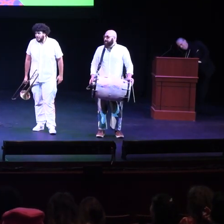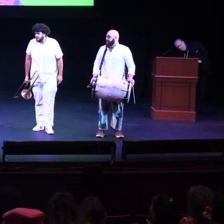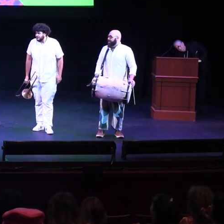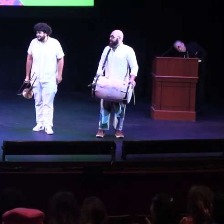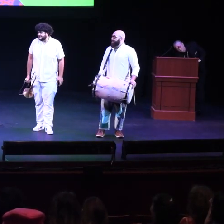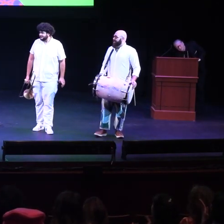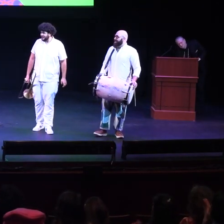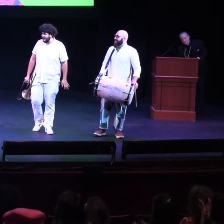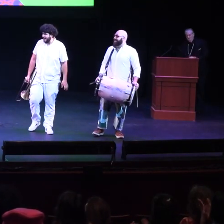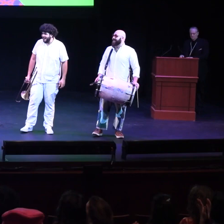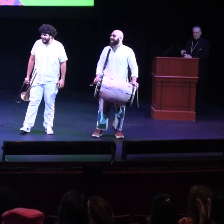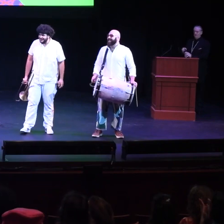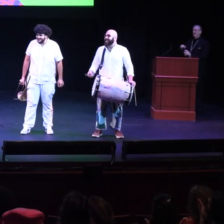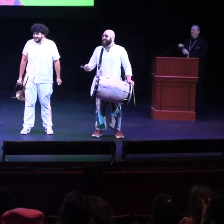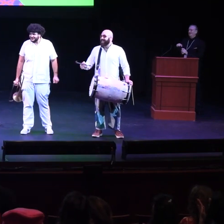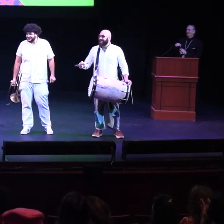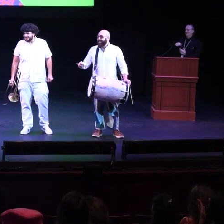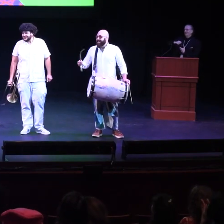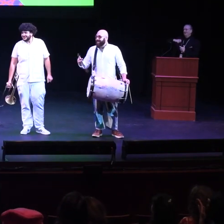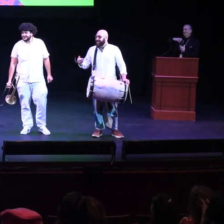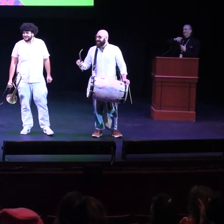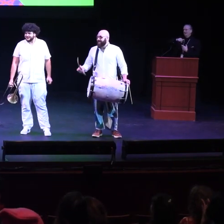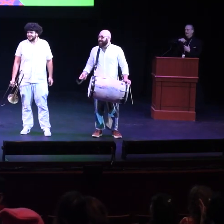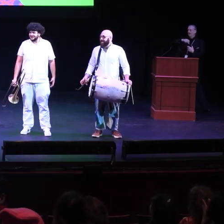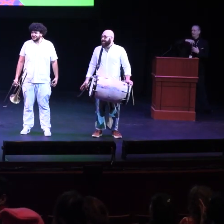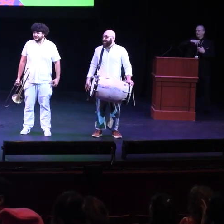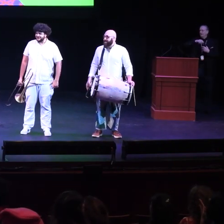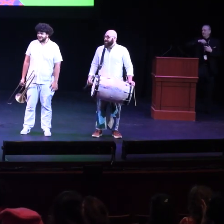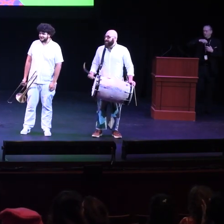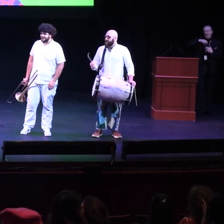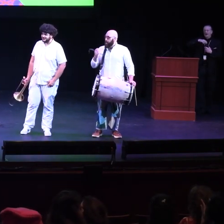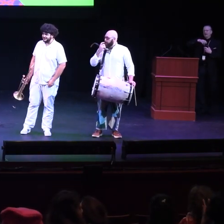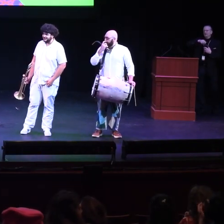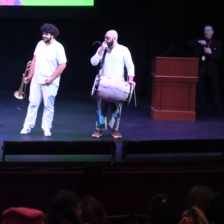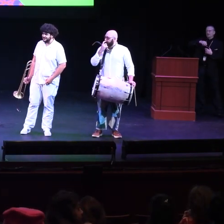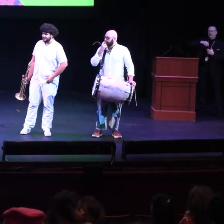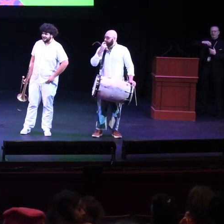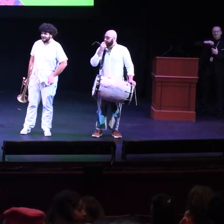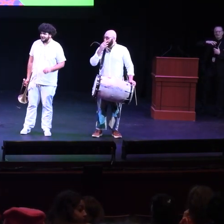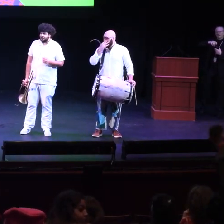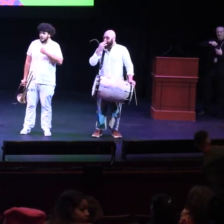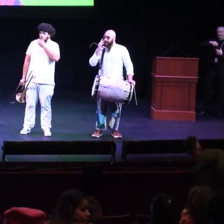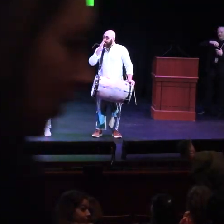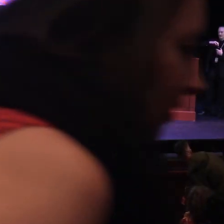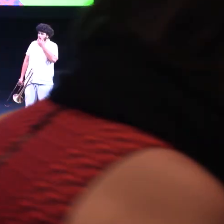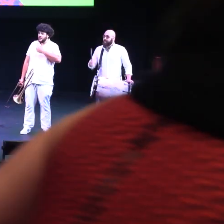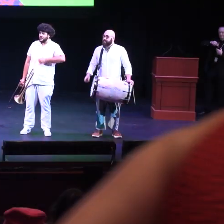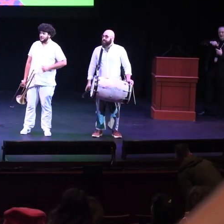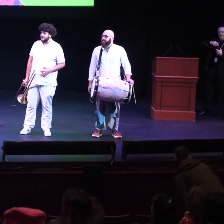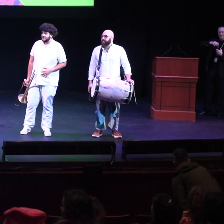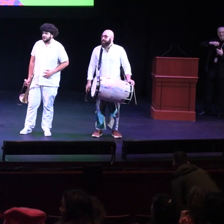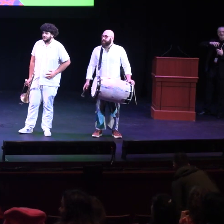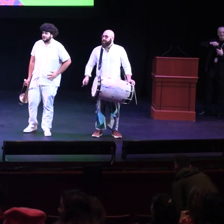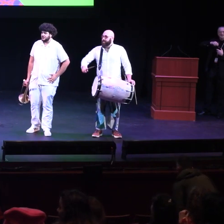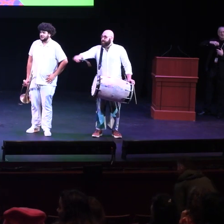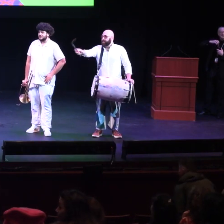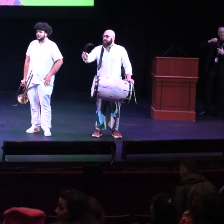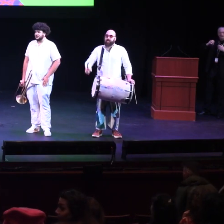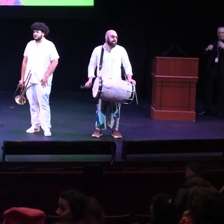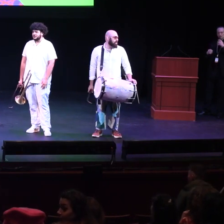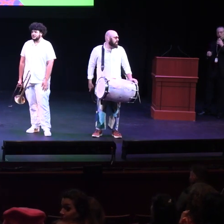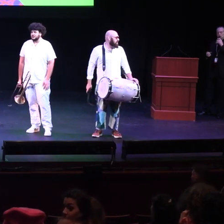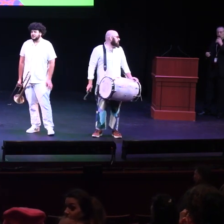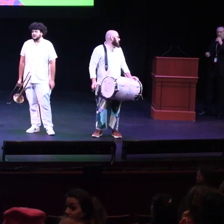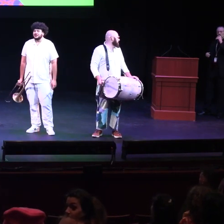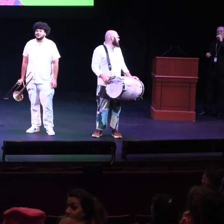Feeling good? I think we got 2 more minutes? We got 2 more minutes. 2 more minutes. I just want to say